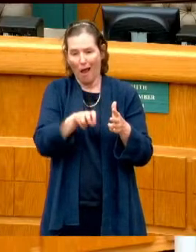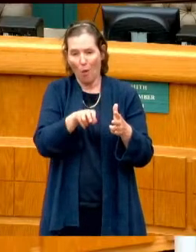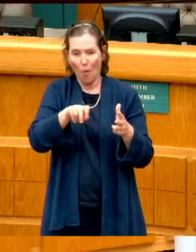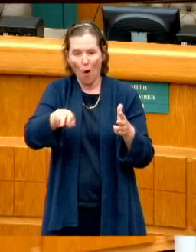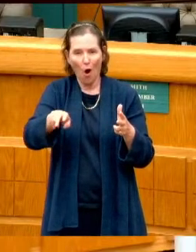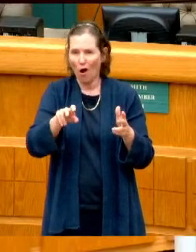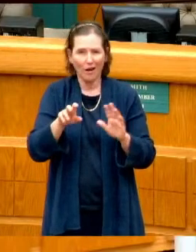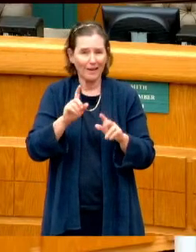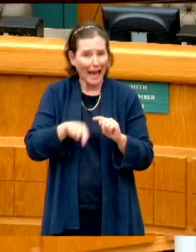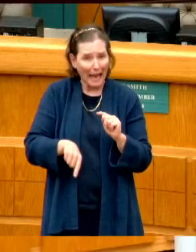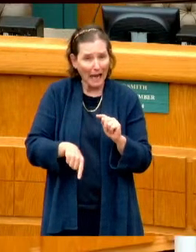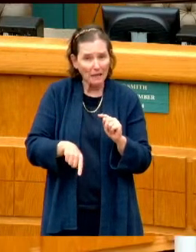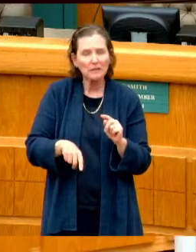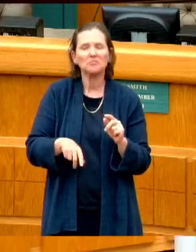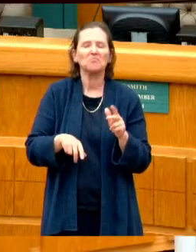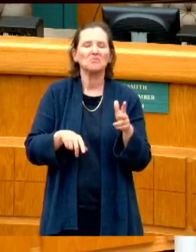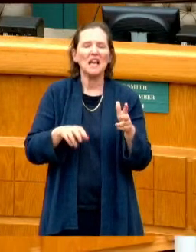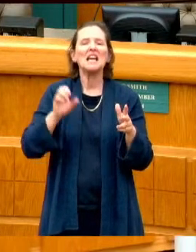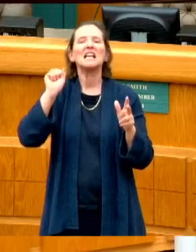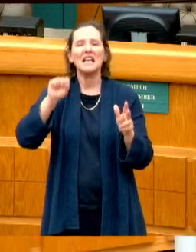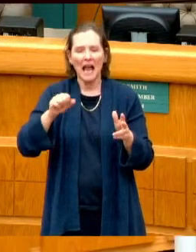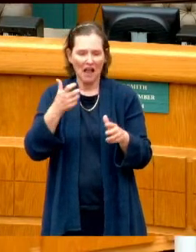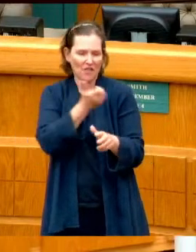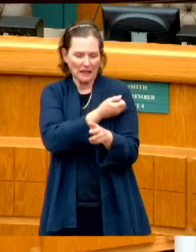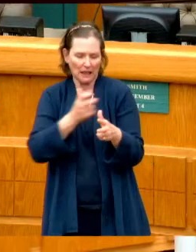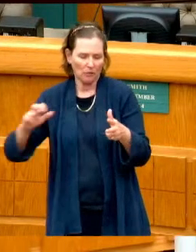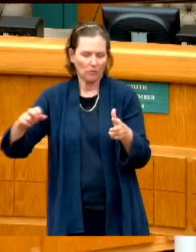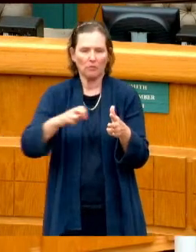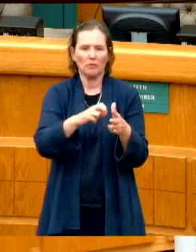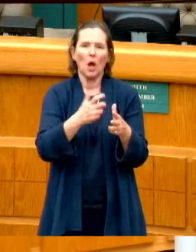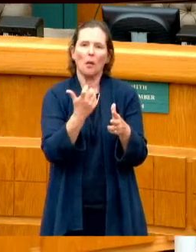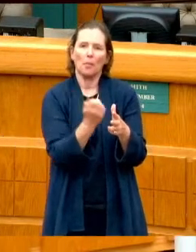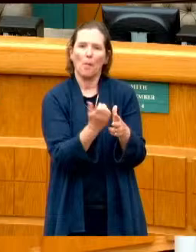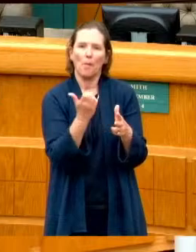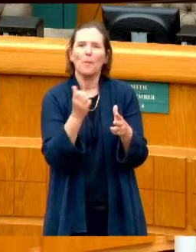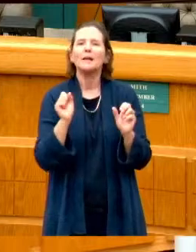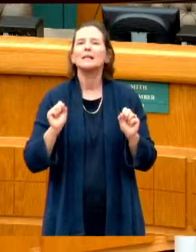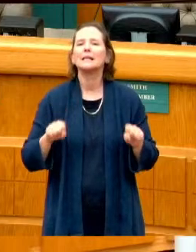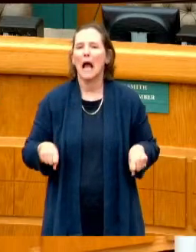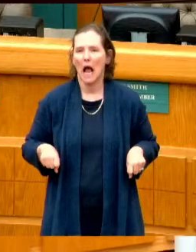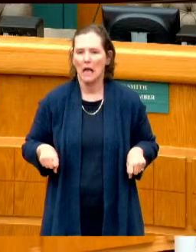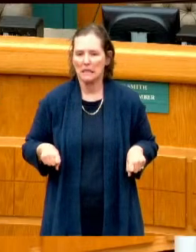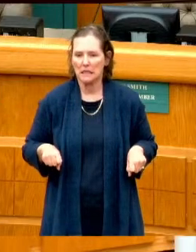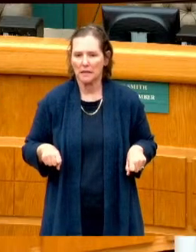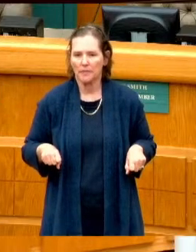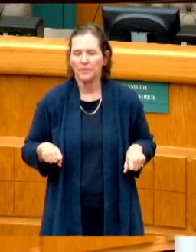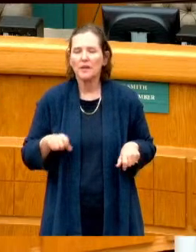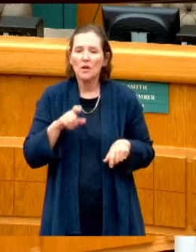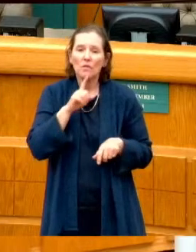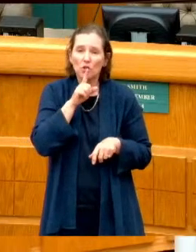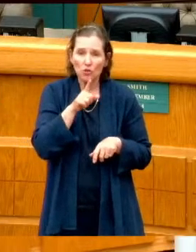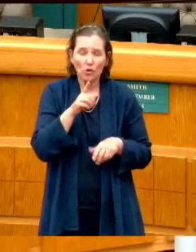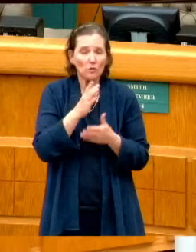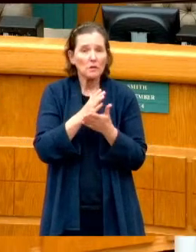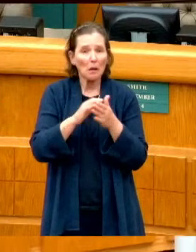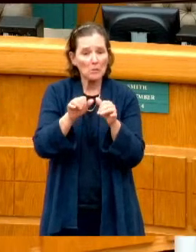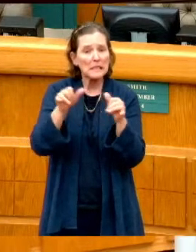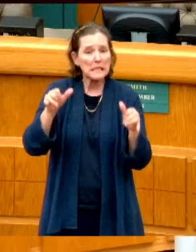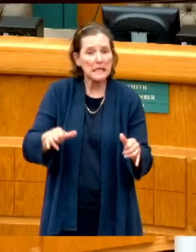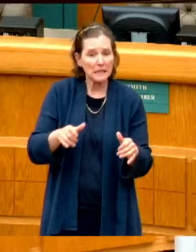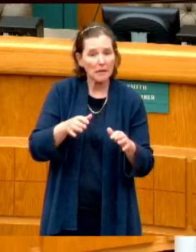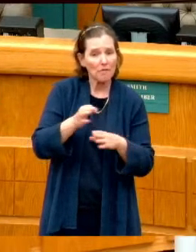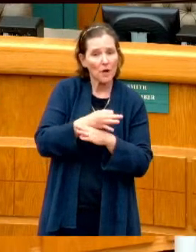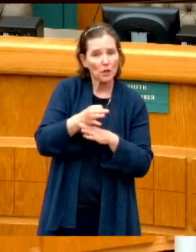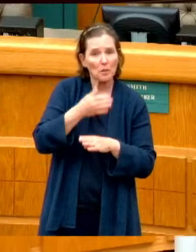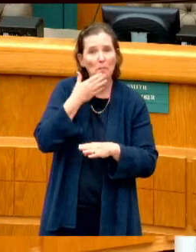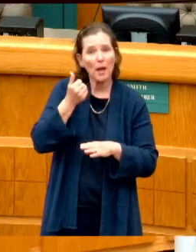test different systems in different places. And there's no doubt certain systems work better in certain places. But now